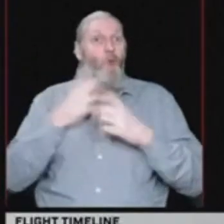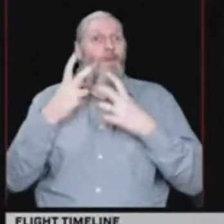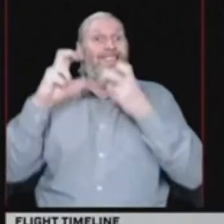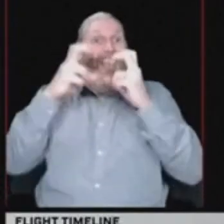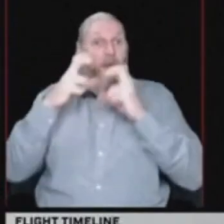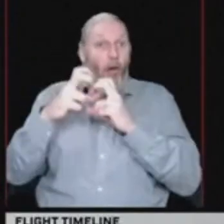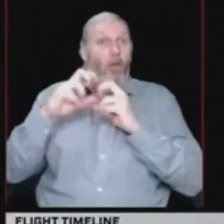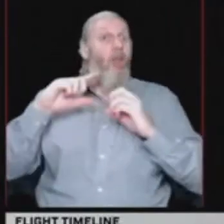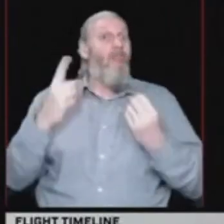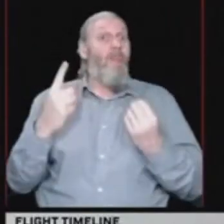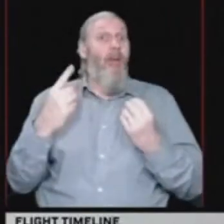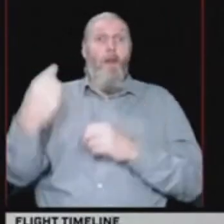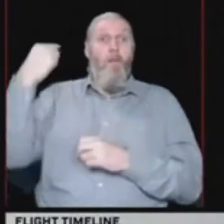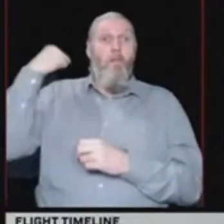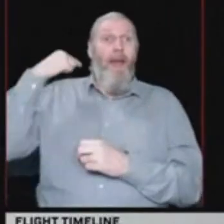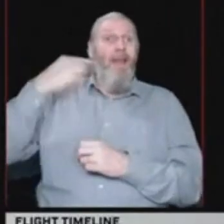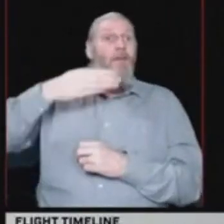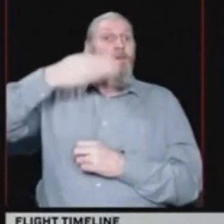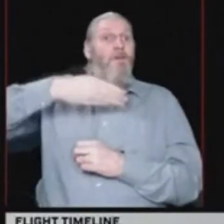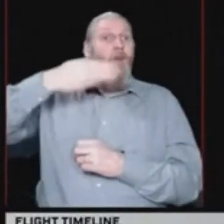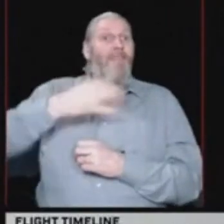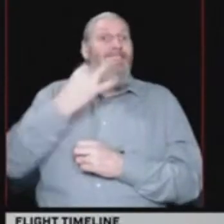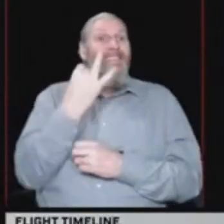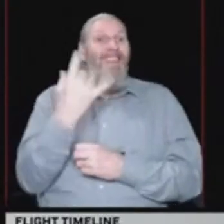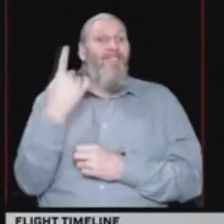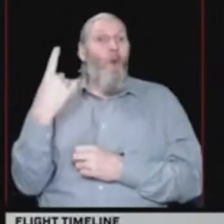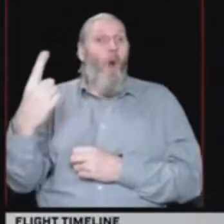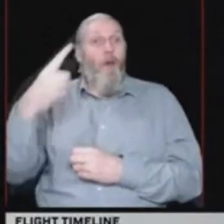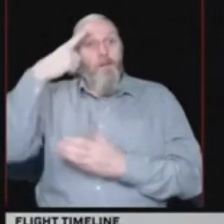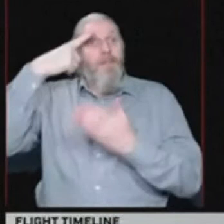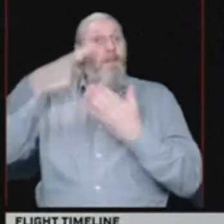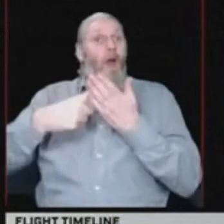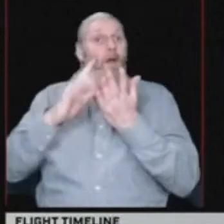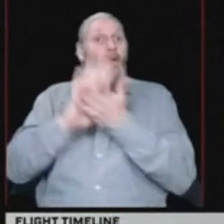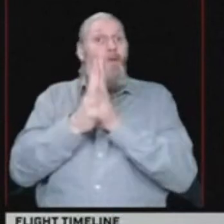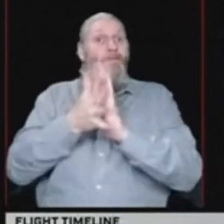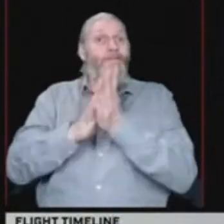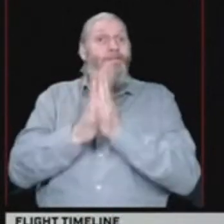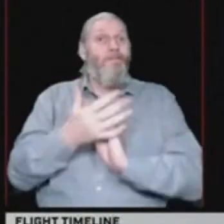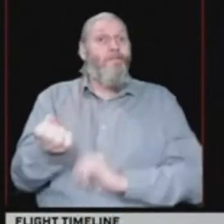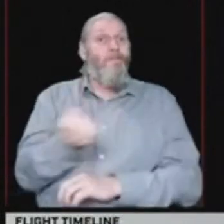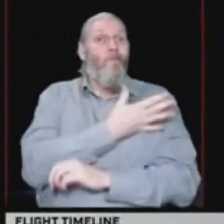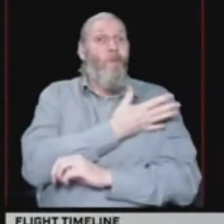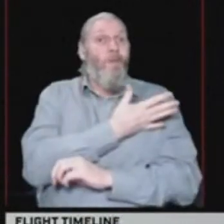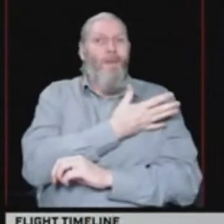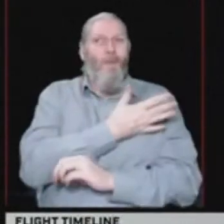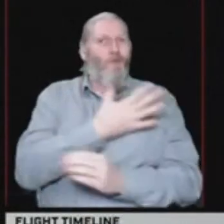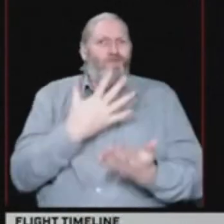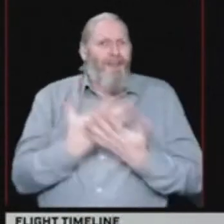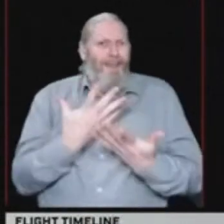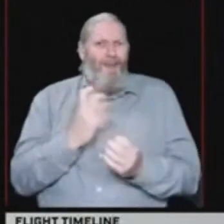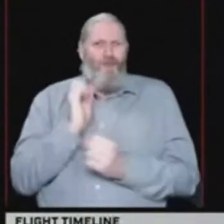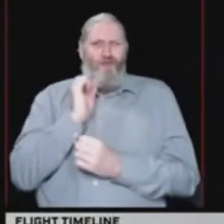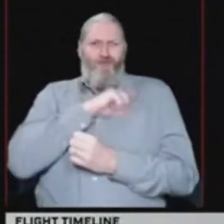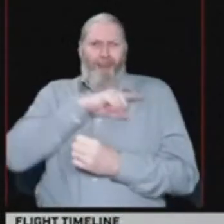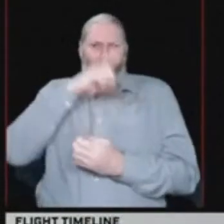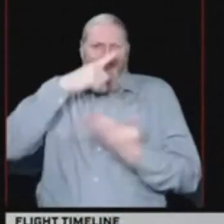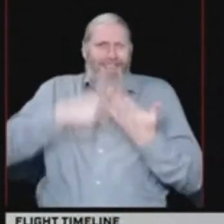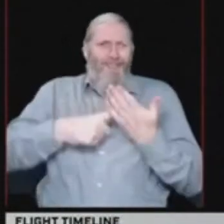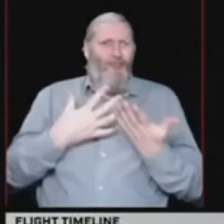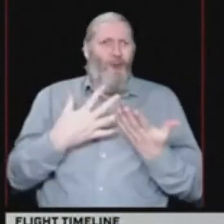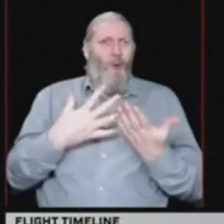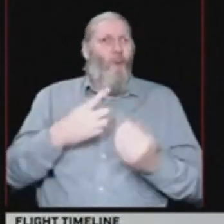in 1971. It's a long time ago now. It was kind of a surprising thing to do, given many other countries or